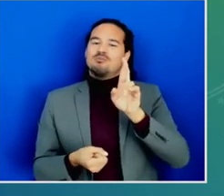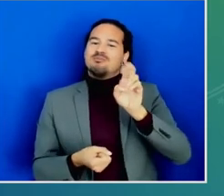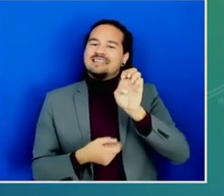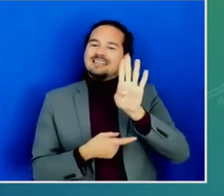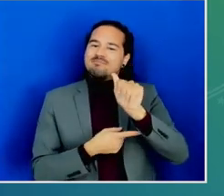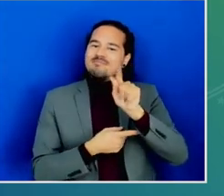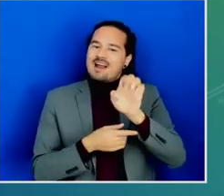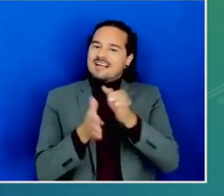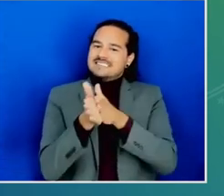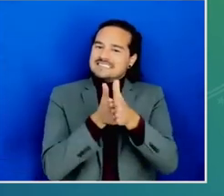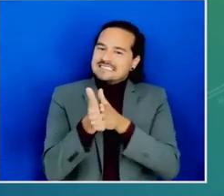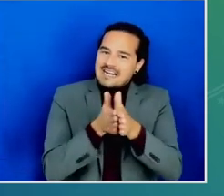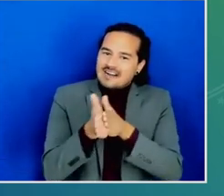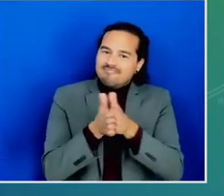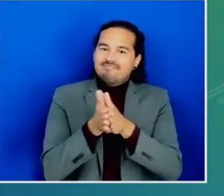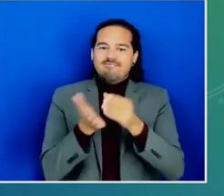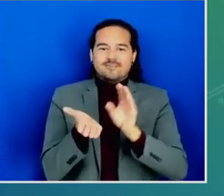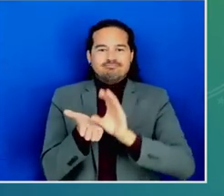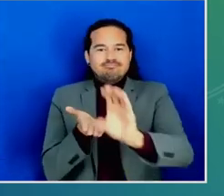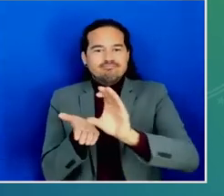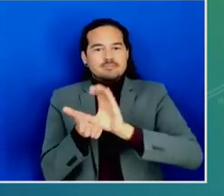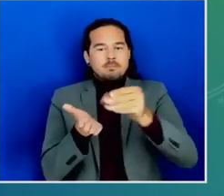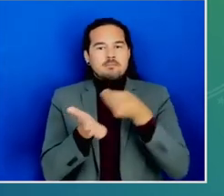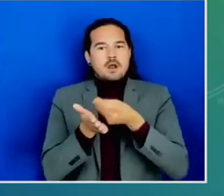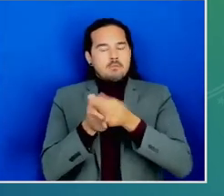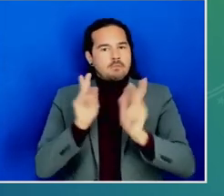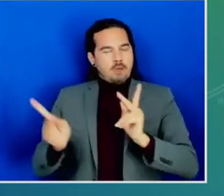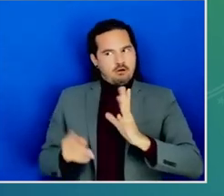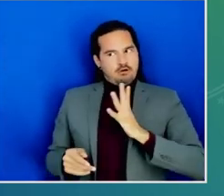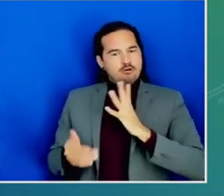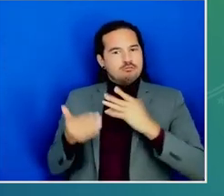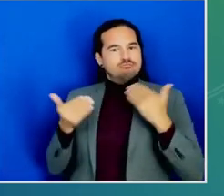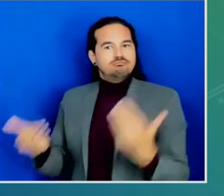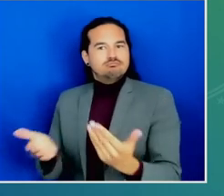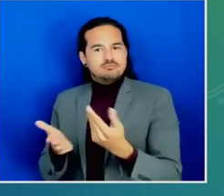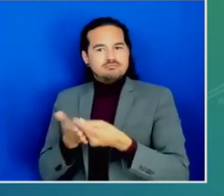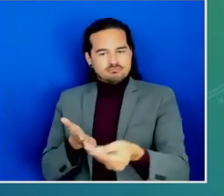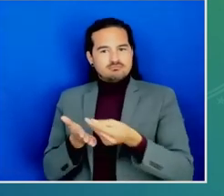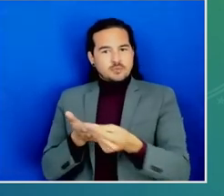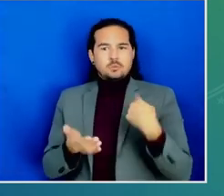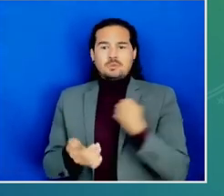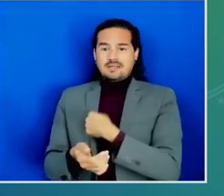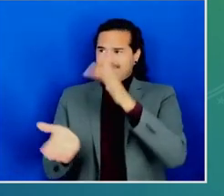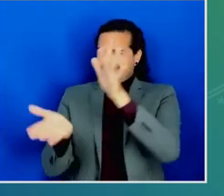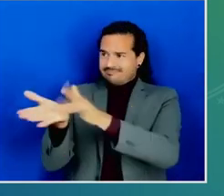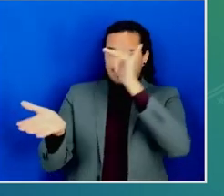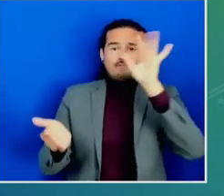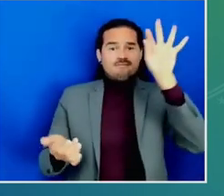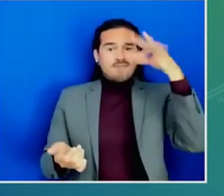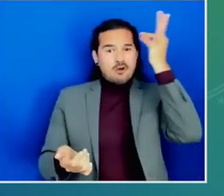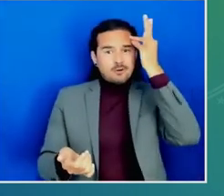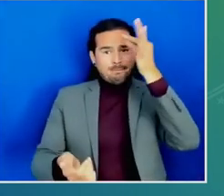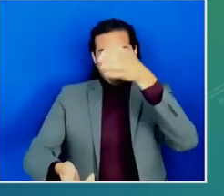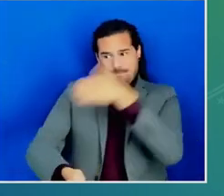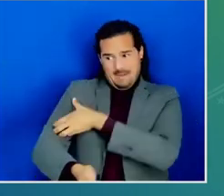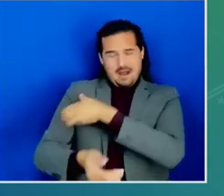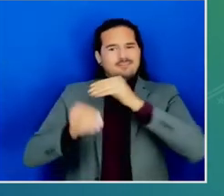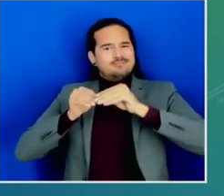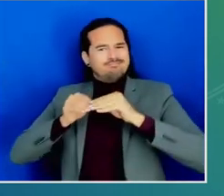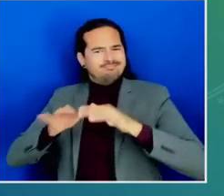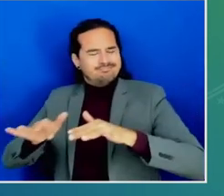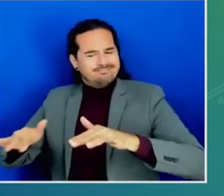and maintains an enormous fleet of vehicles. We're going to harness the purchasing power of our federal government to make sure we're buying